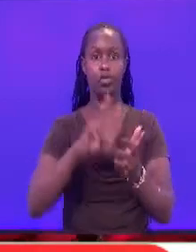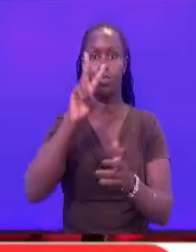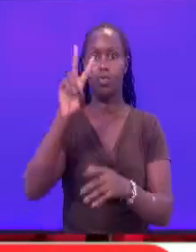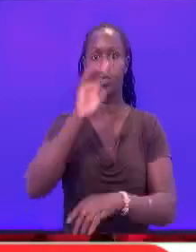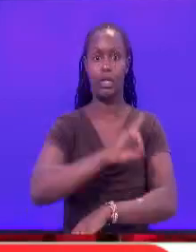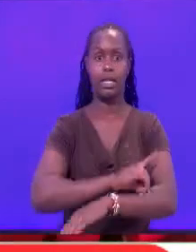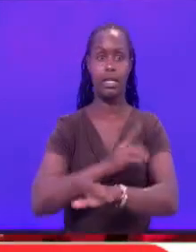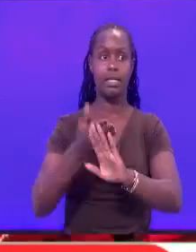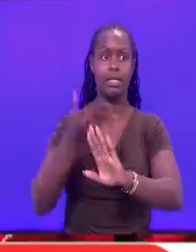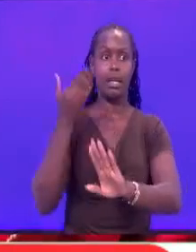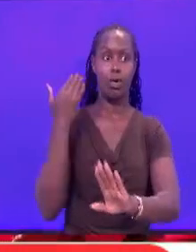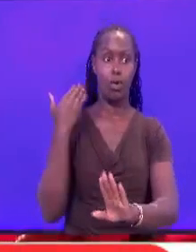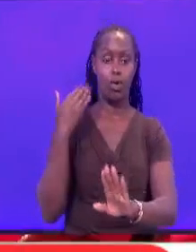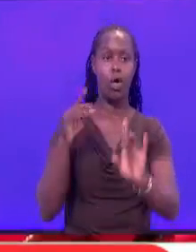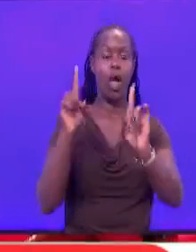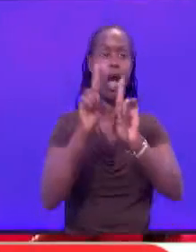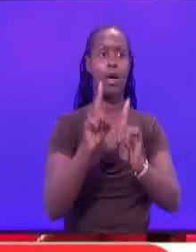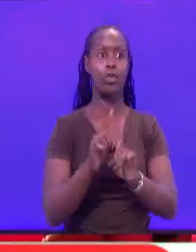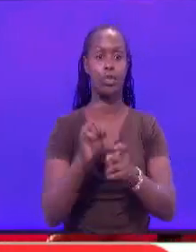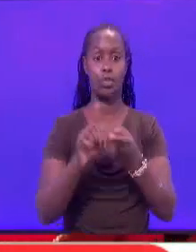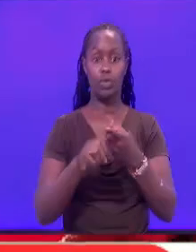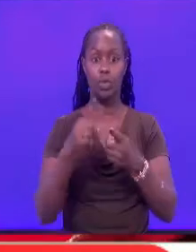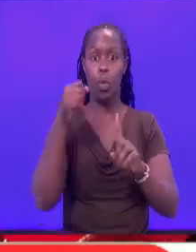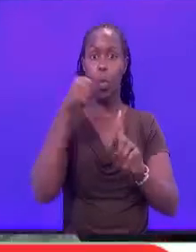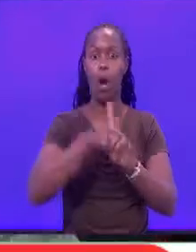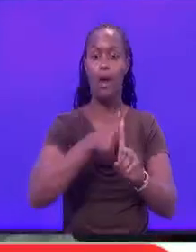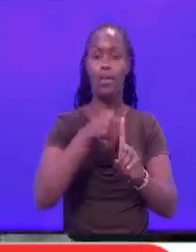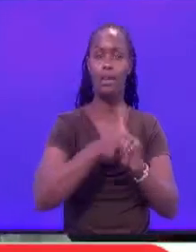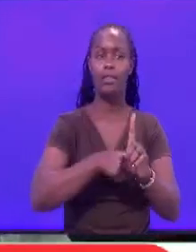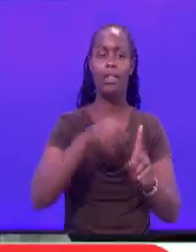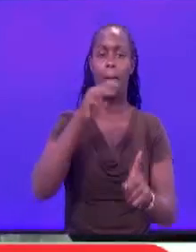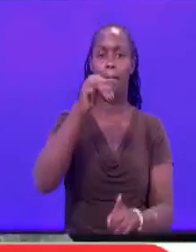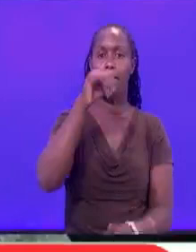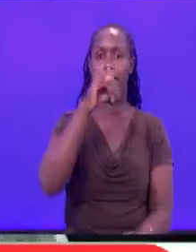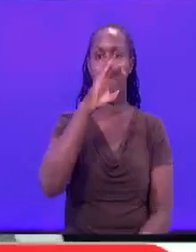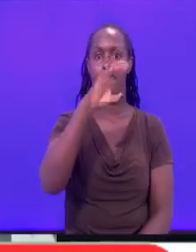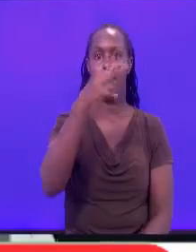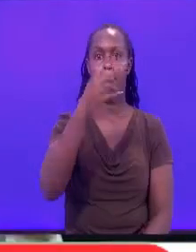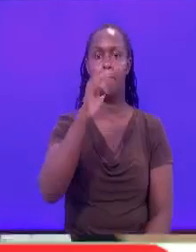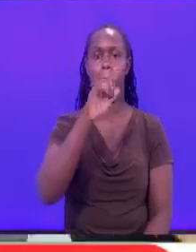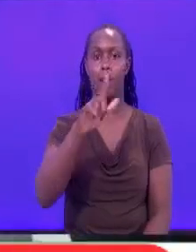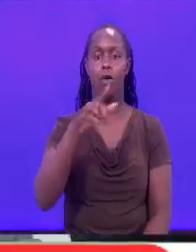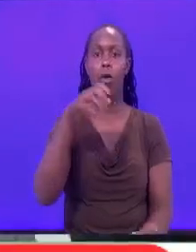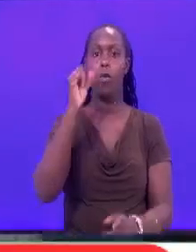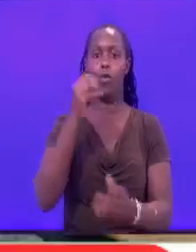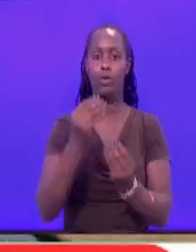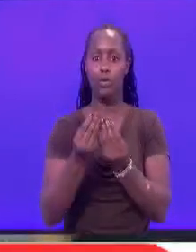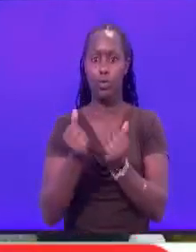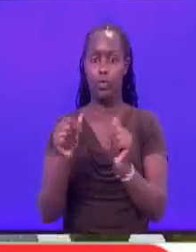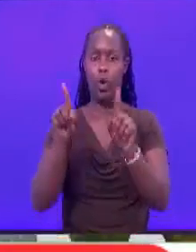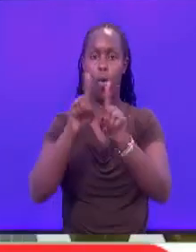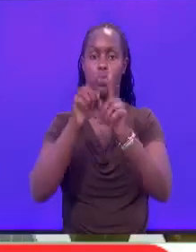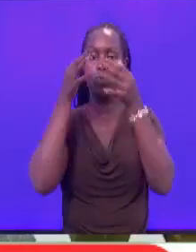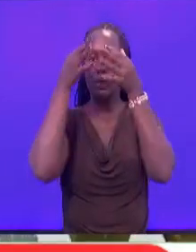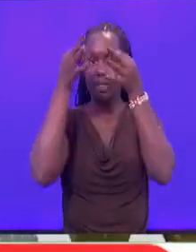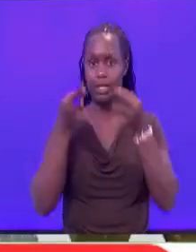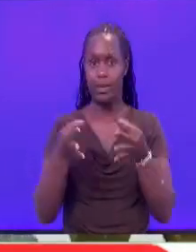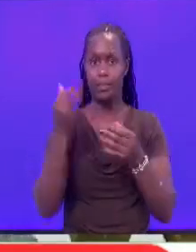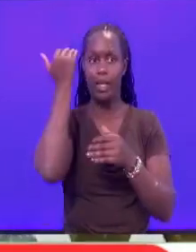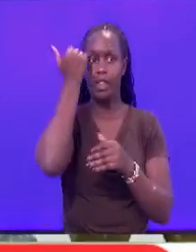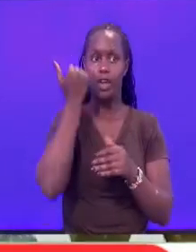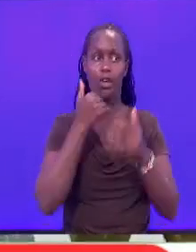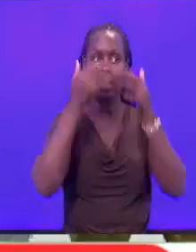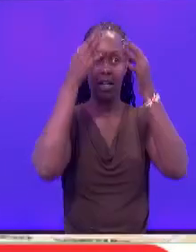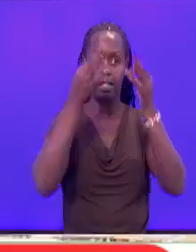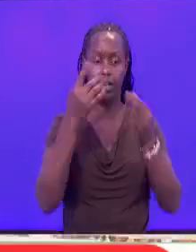ago, until activist Michael Moshemi's lawsuit was heard and decided. The court's appeal to stop the implementation